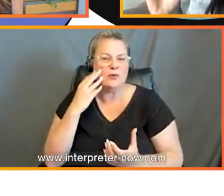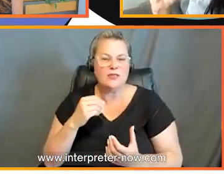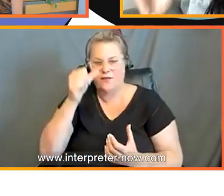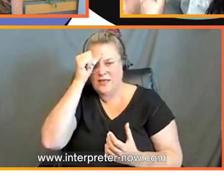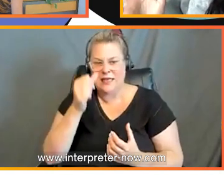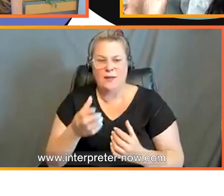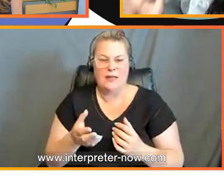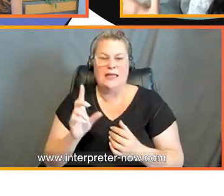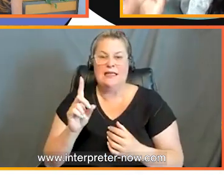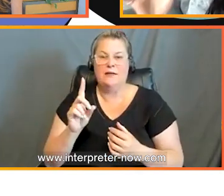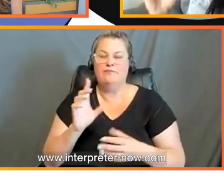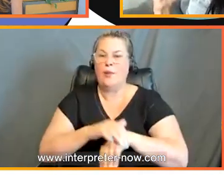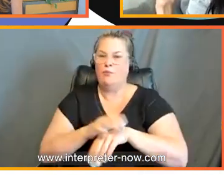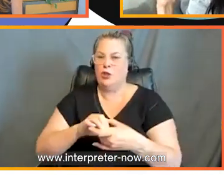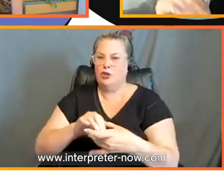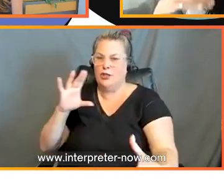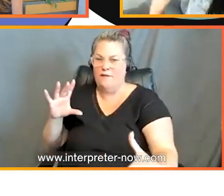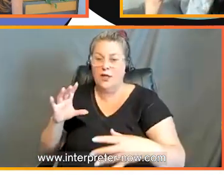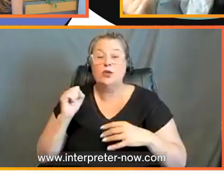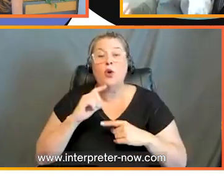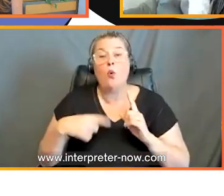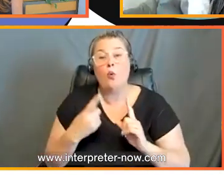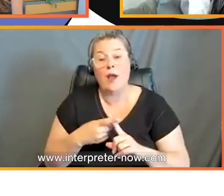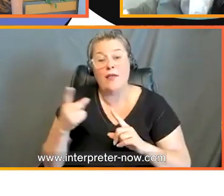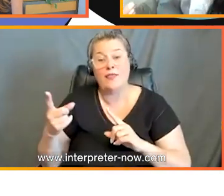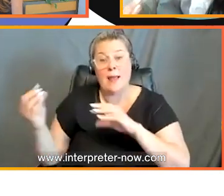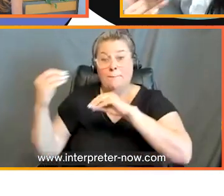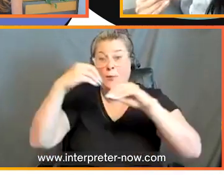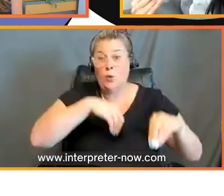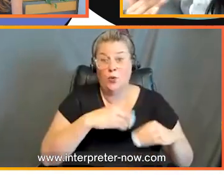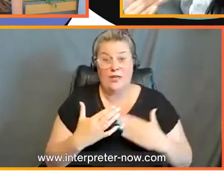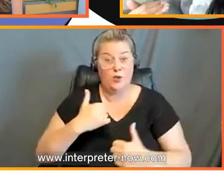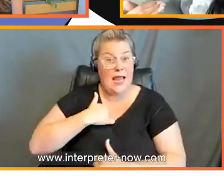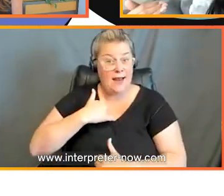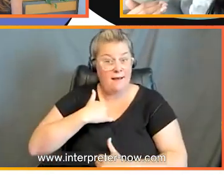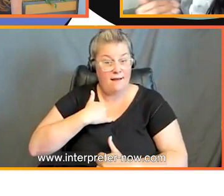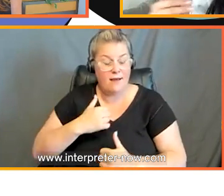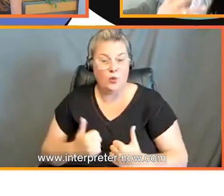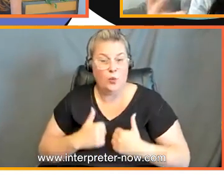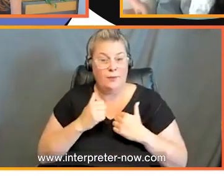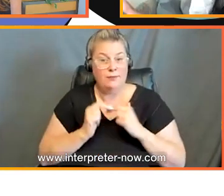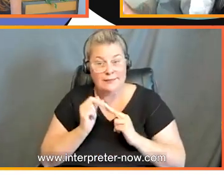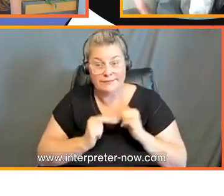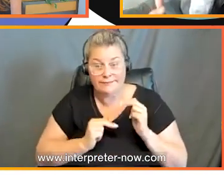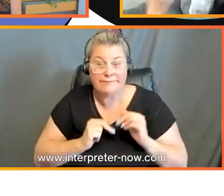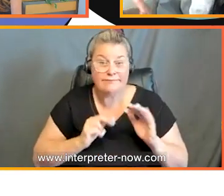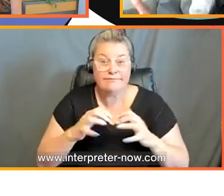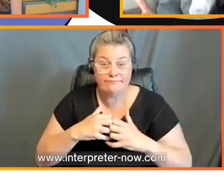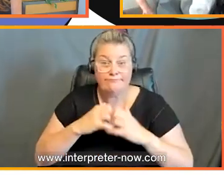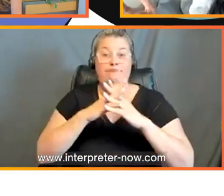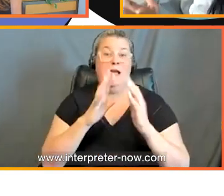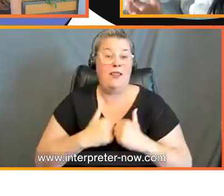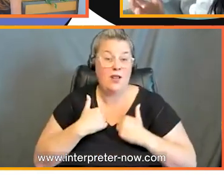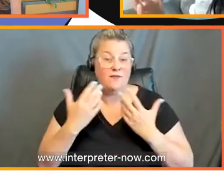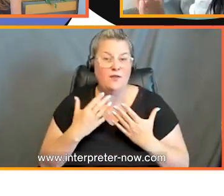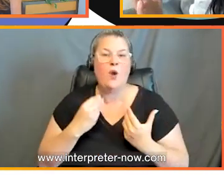so when they left to build a life here in Canada, they wanted to do this for the betterment of their children so we could have a better